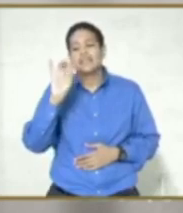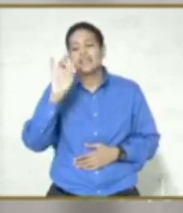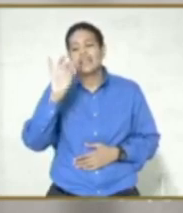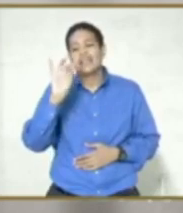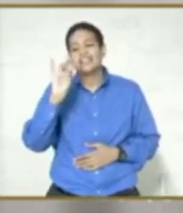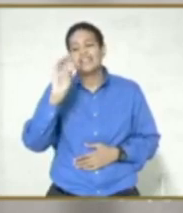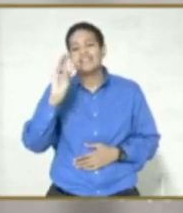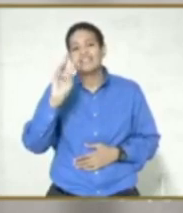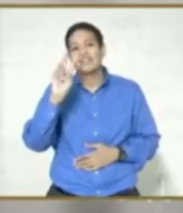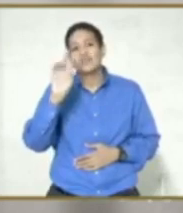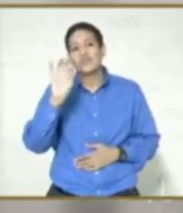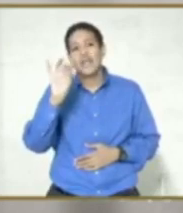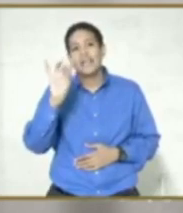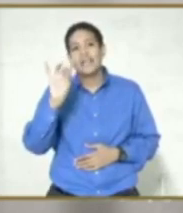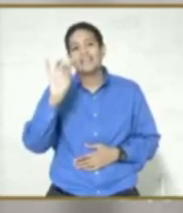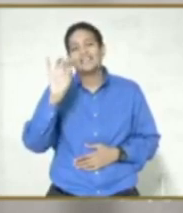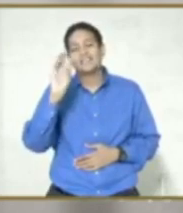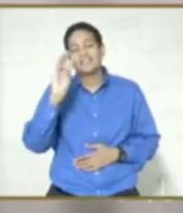298-876-298-6508 and